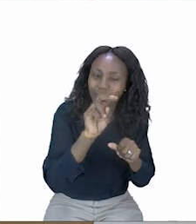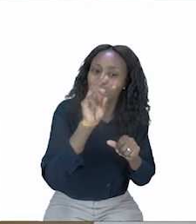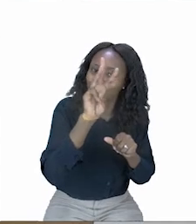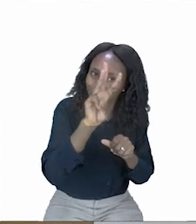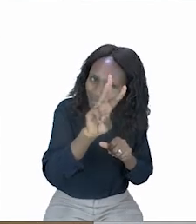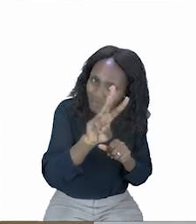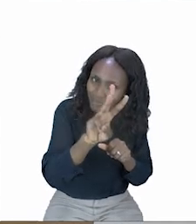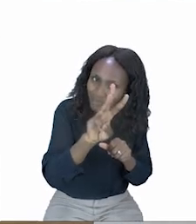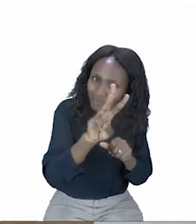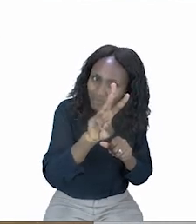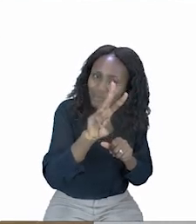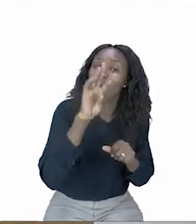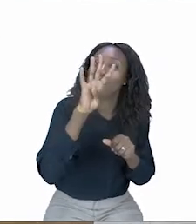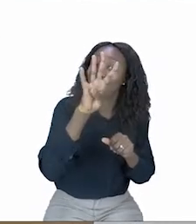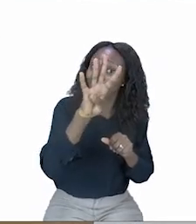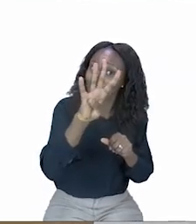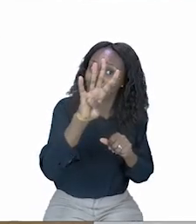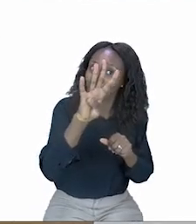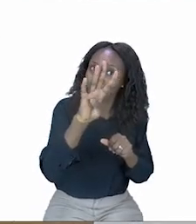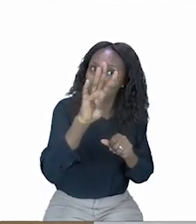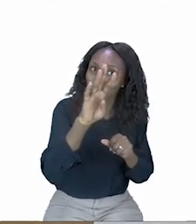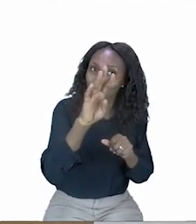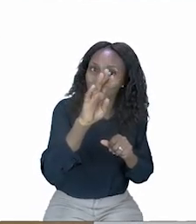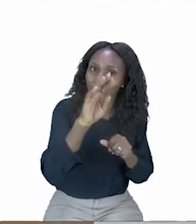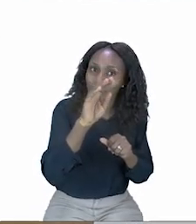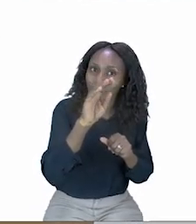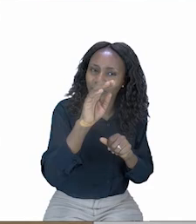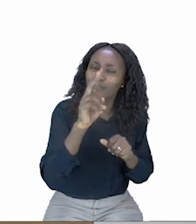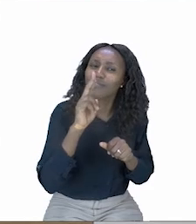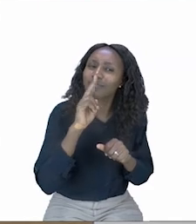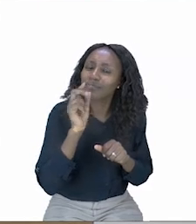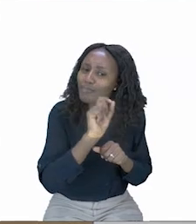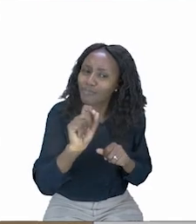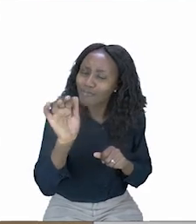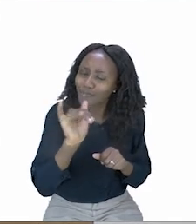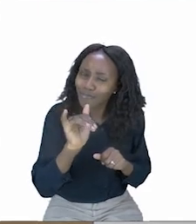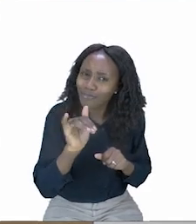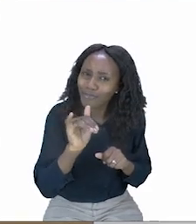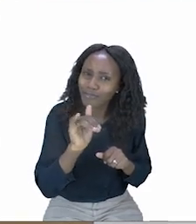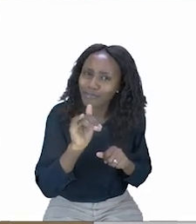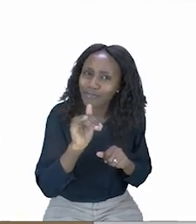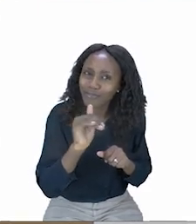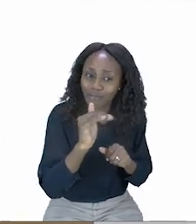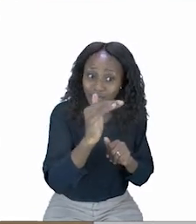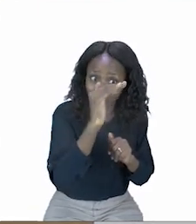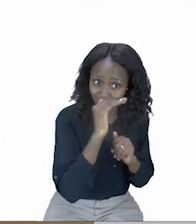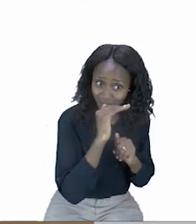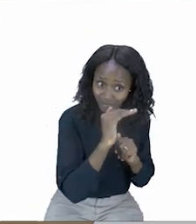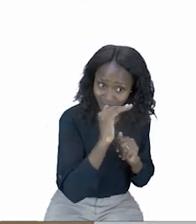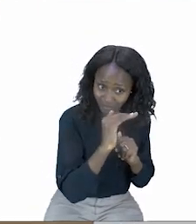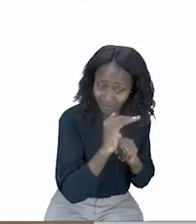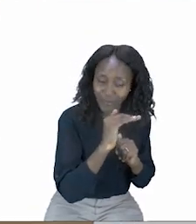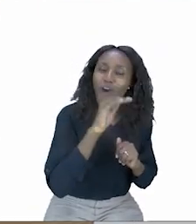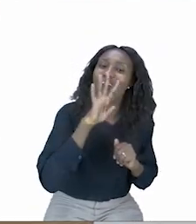3, 4. So what is our answer? Yes, our answer